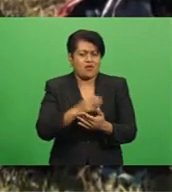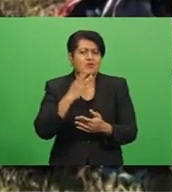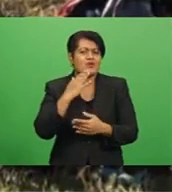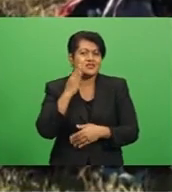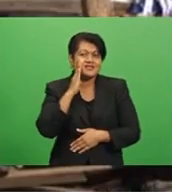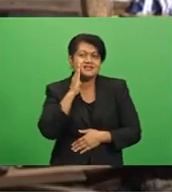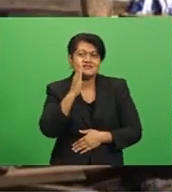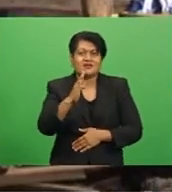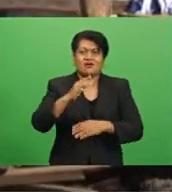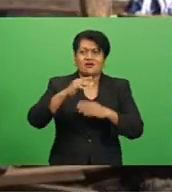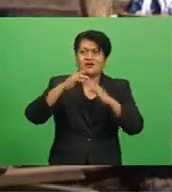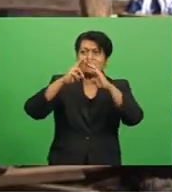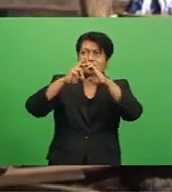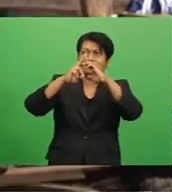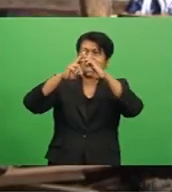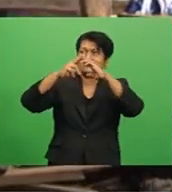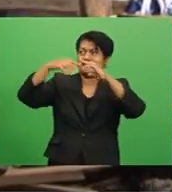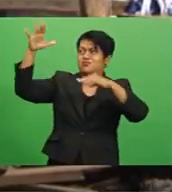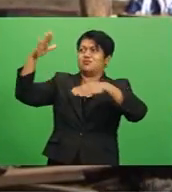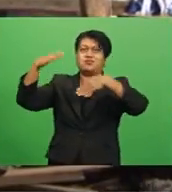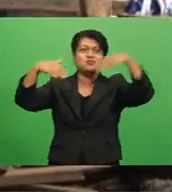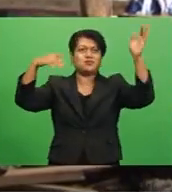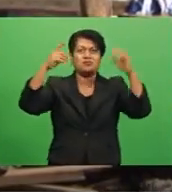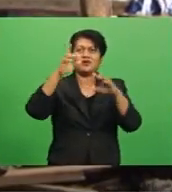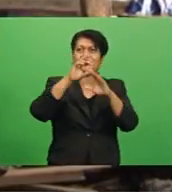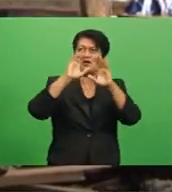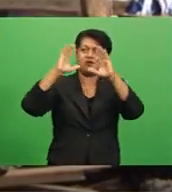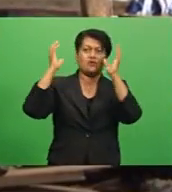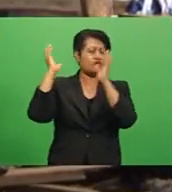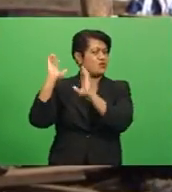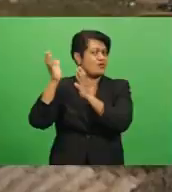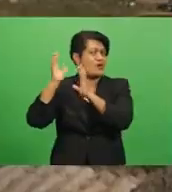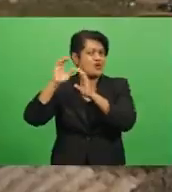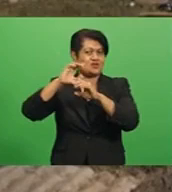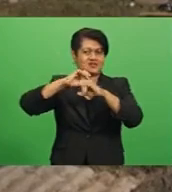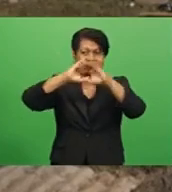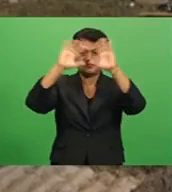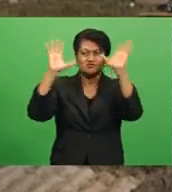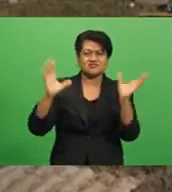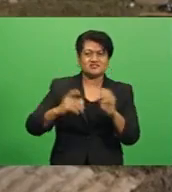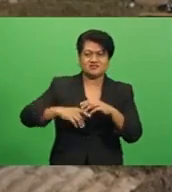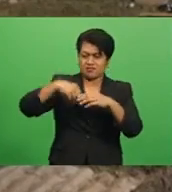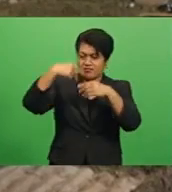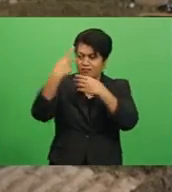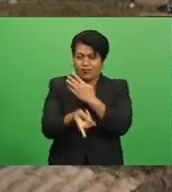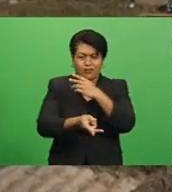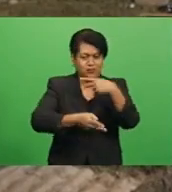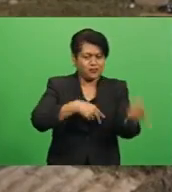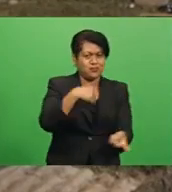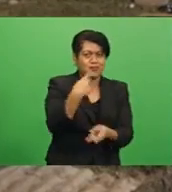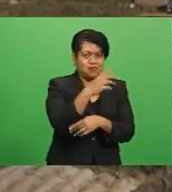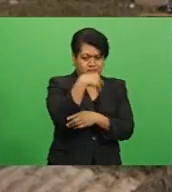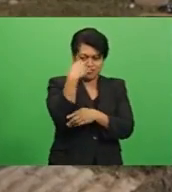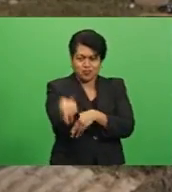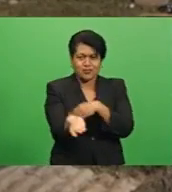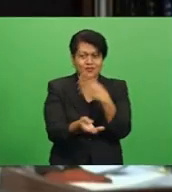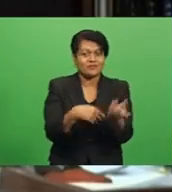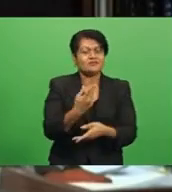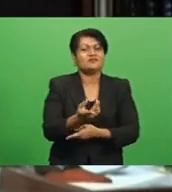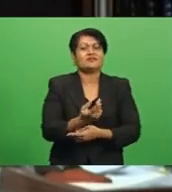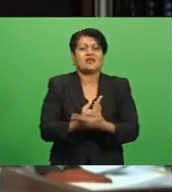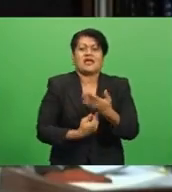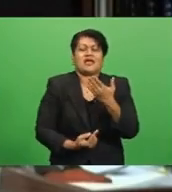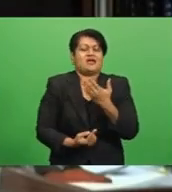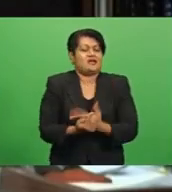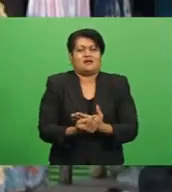flying around and coconut trees falling on their neighborhood, neighbors' houses and all that. So that creates